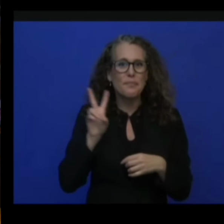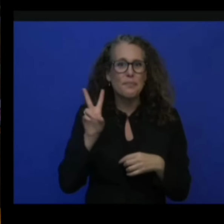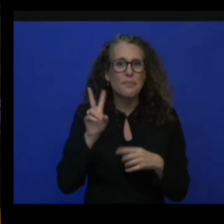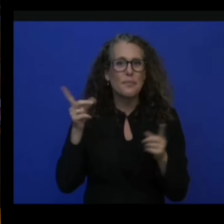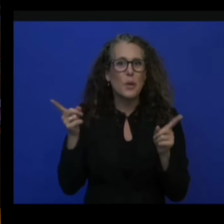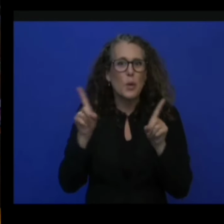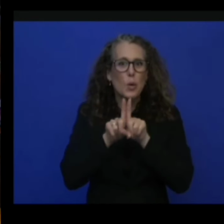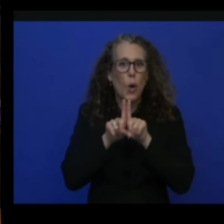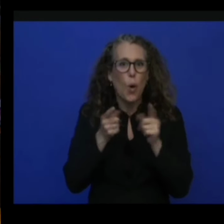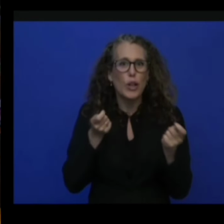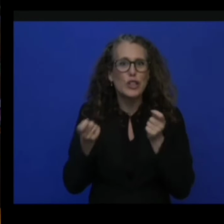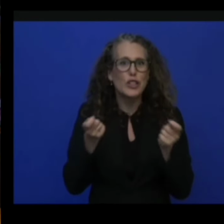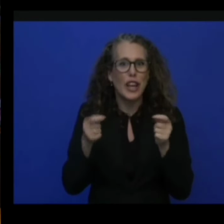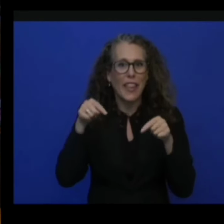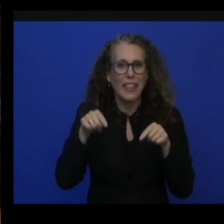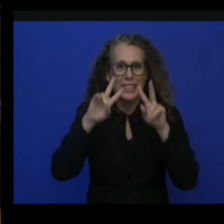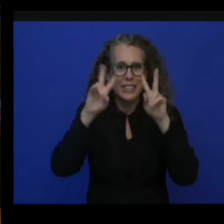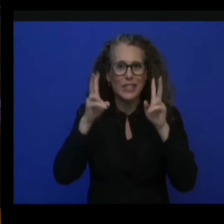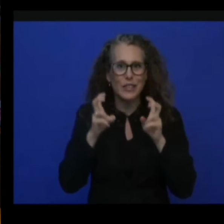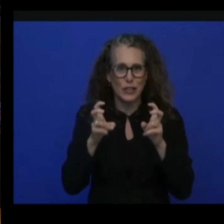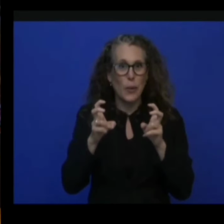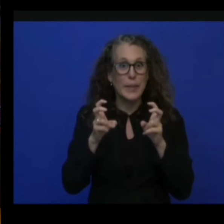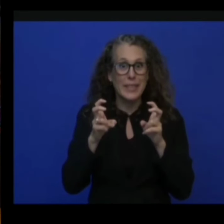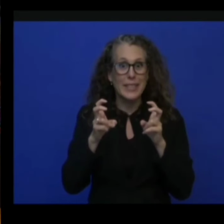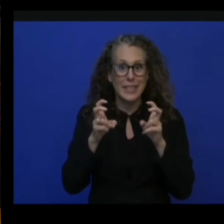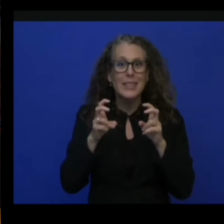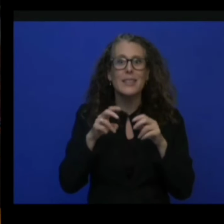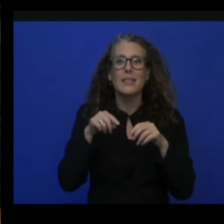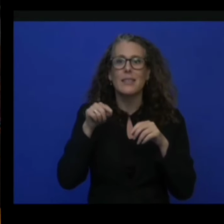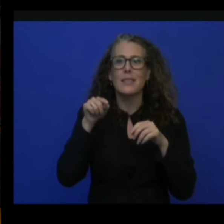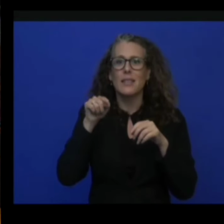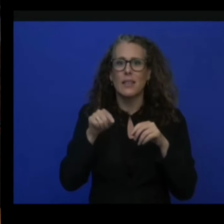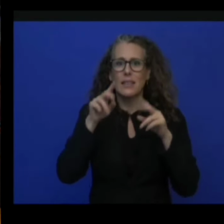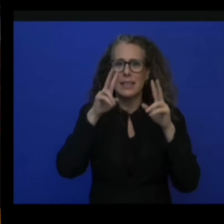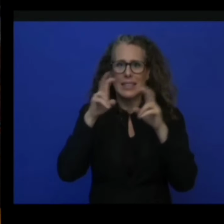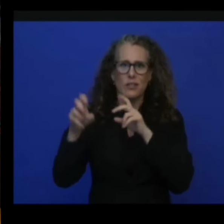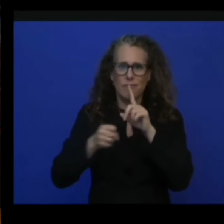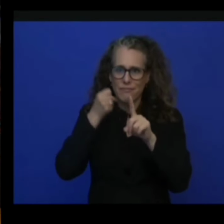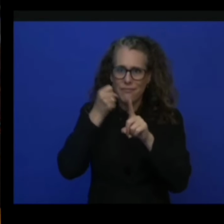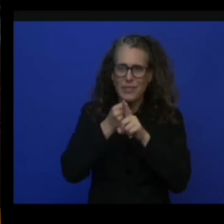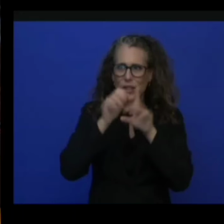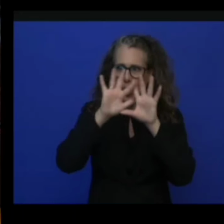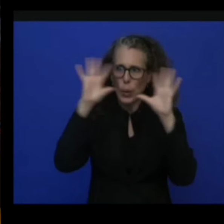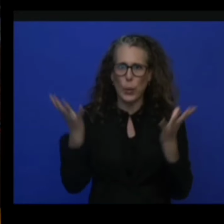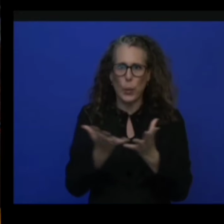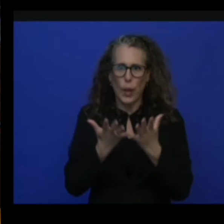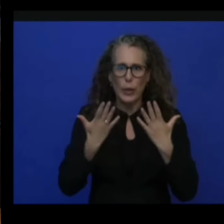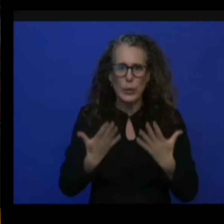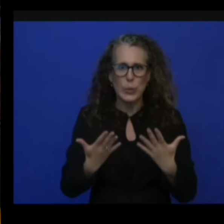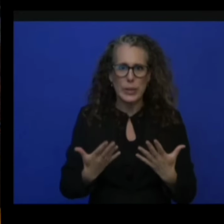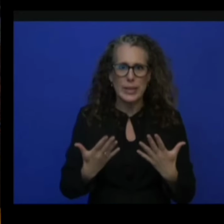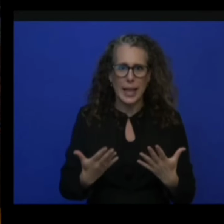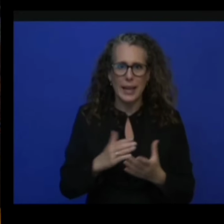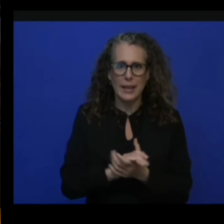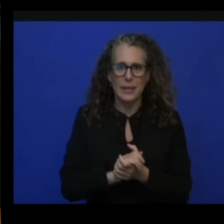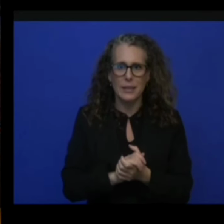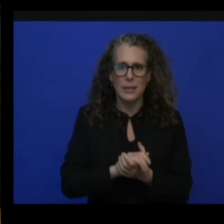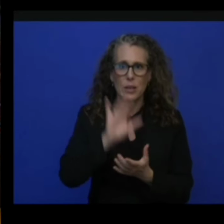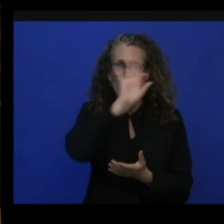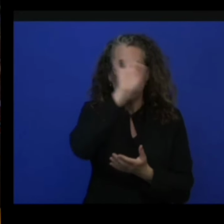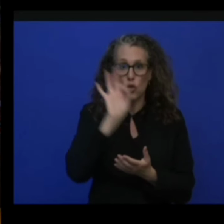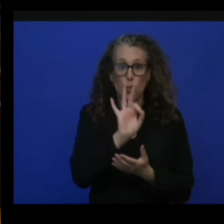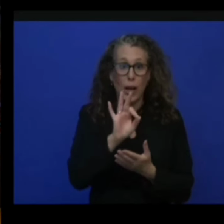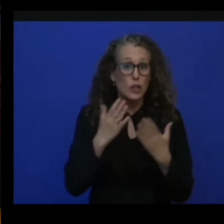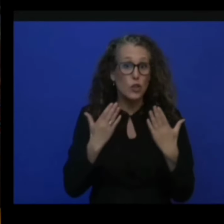is amongst the most pressing issues facing our world. The questions before us today are